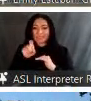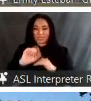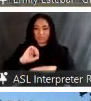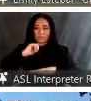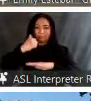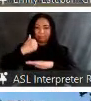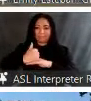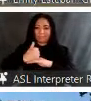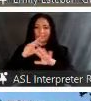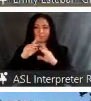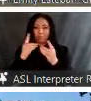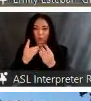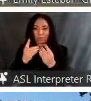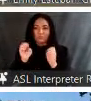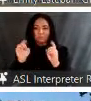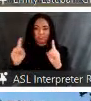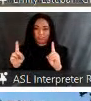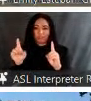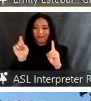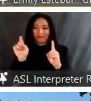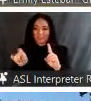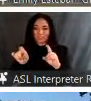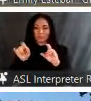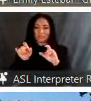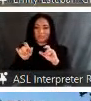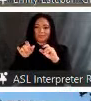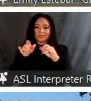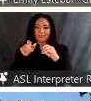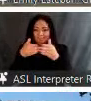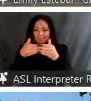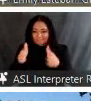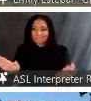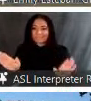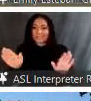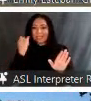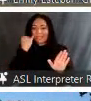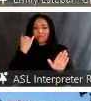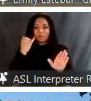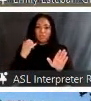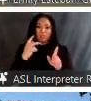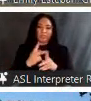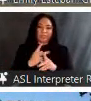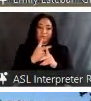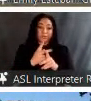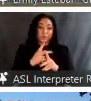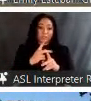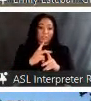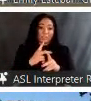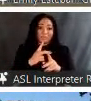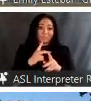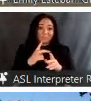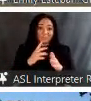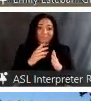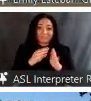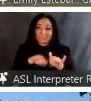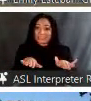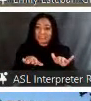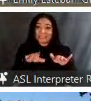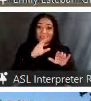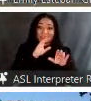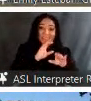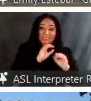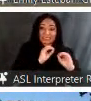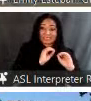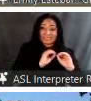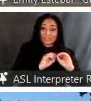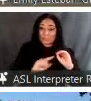Education. They had to be set across the board. If you're gonna cater kids 0 to 2, this is the level of education. If you're gonna cater